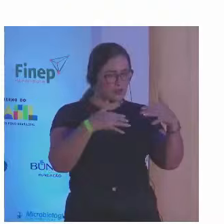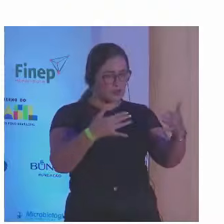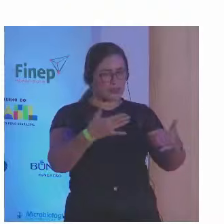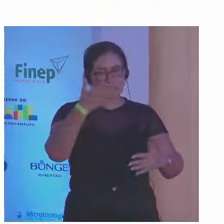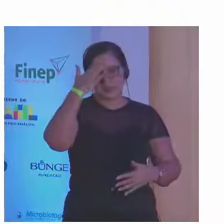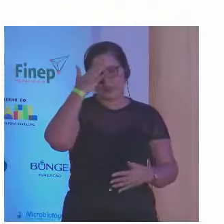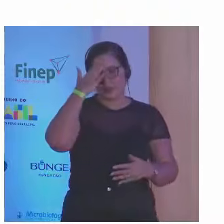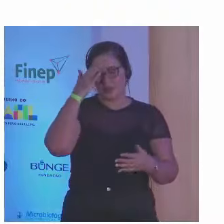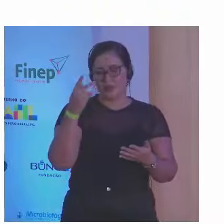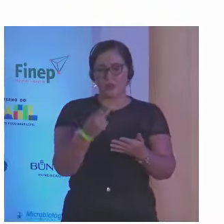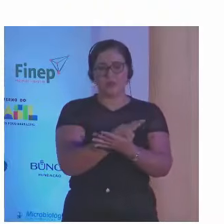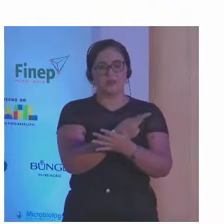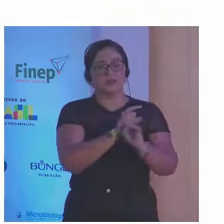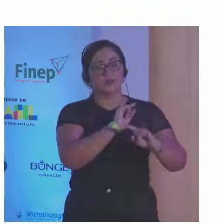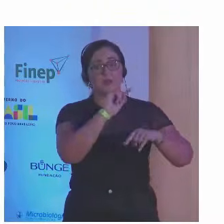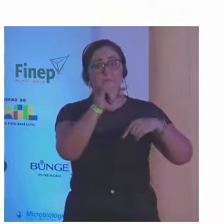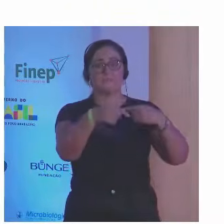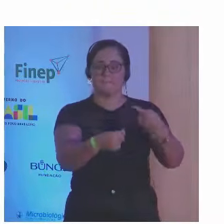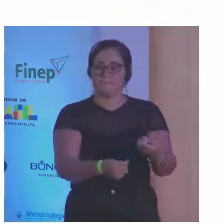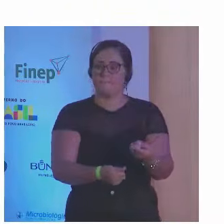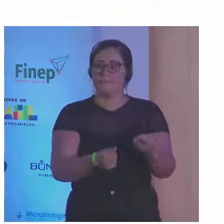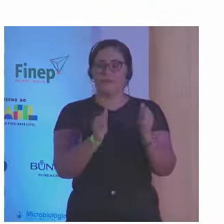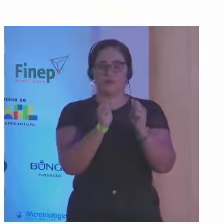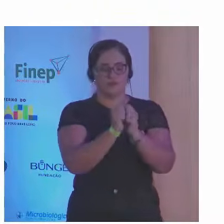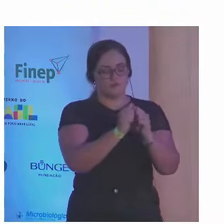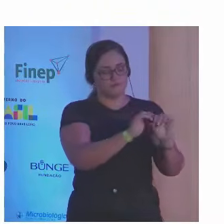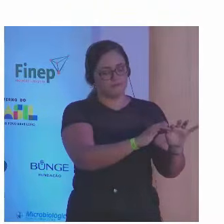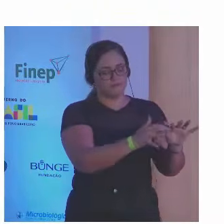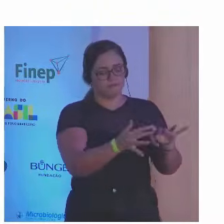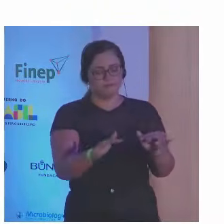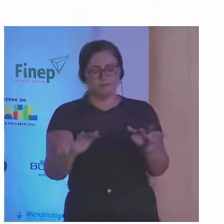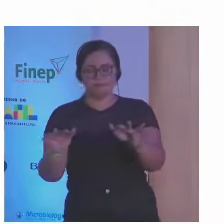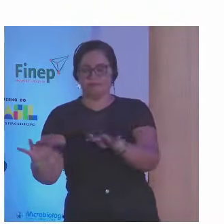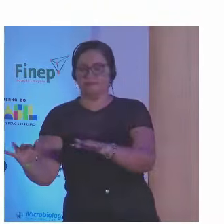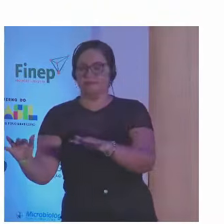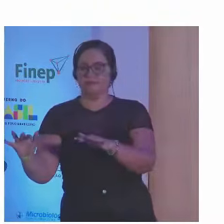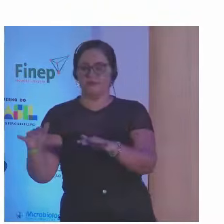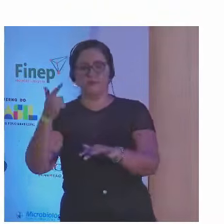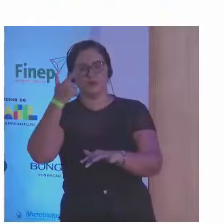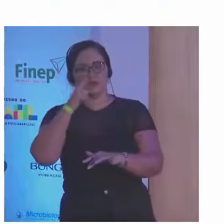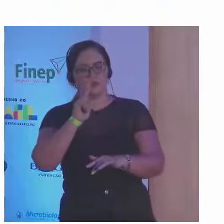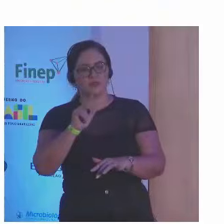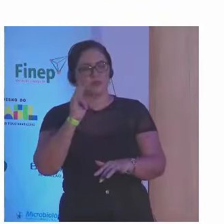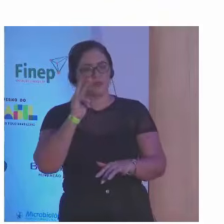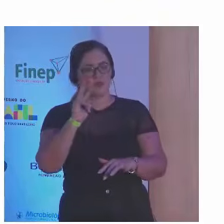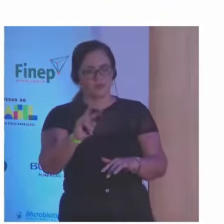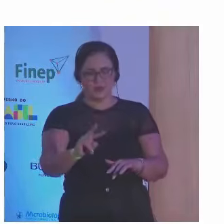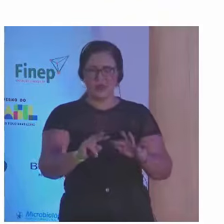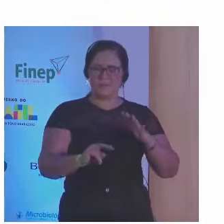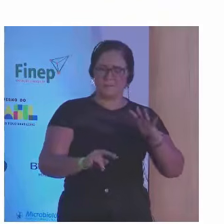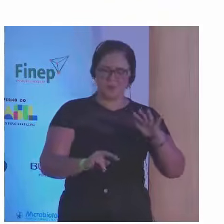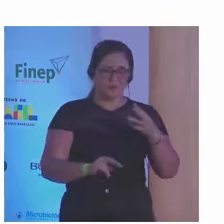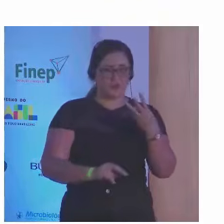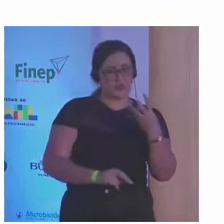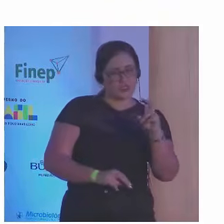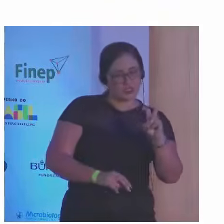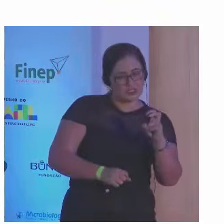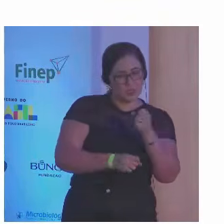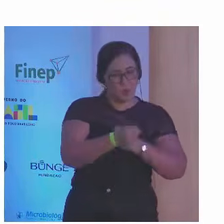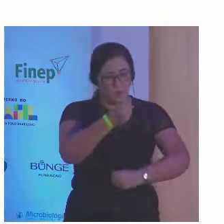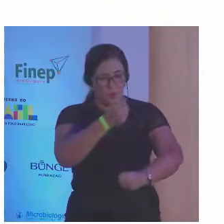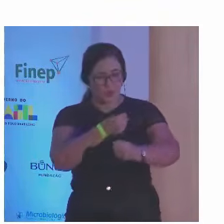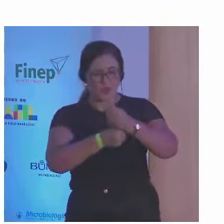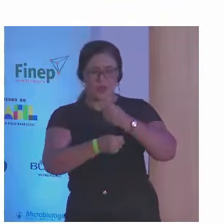these drifters, and you can see that they are, I mean, it was 35 years ago. They are confirming that what you can see